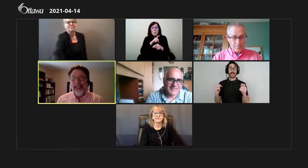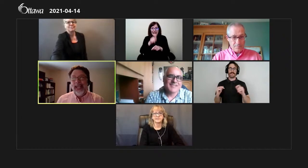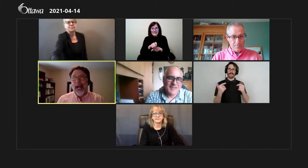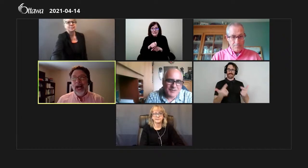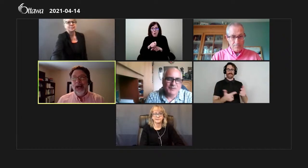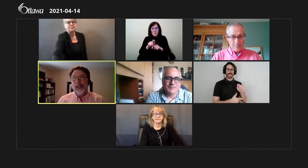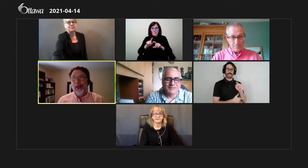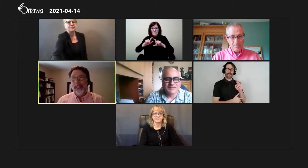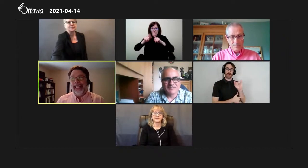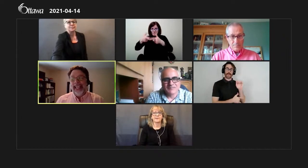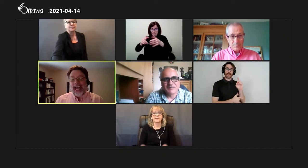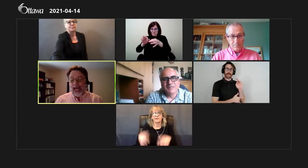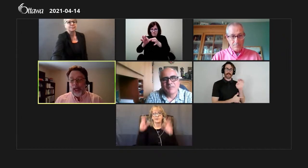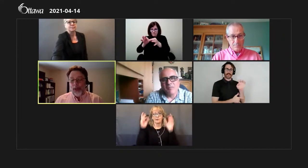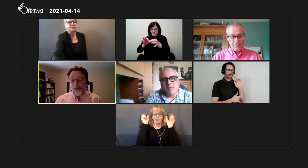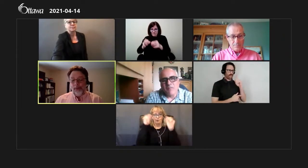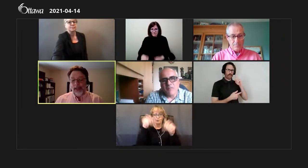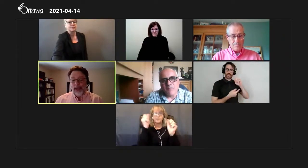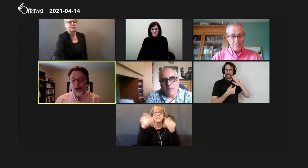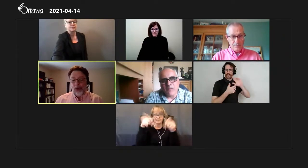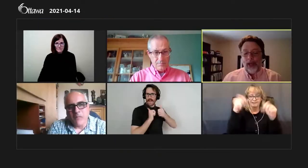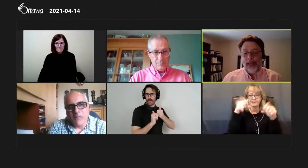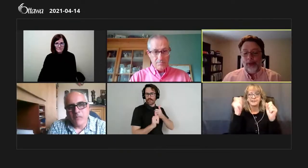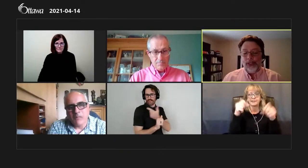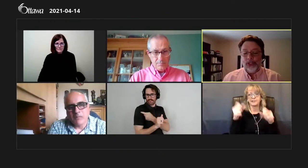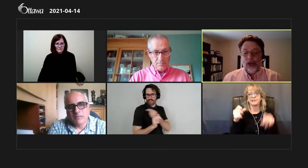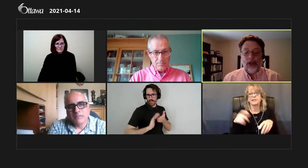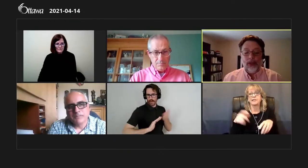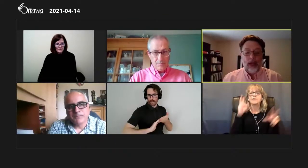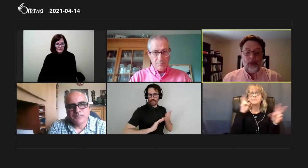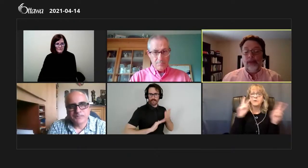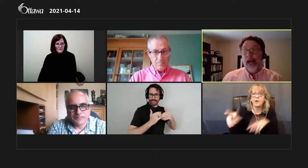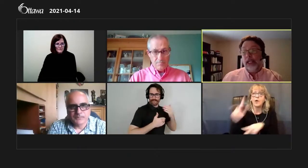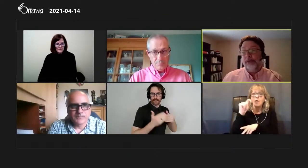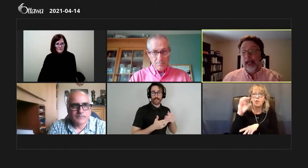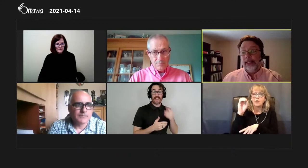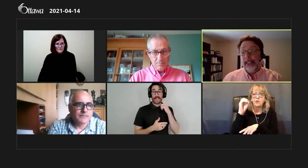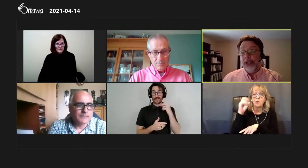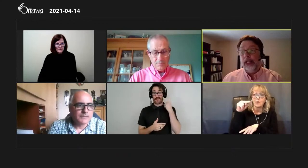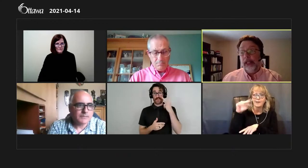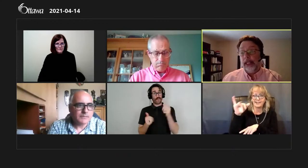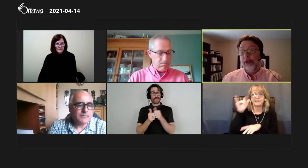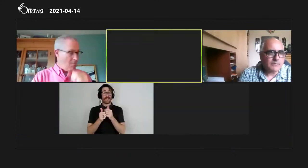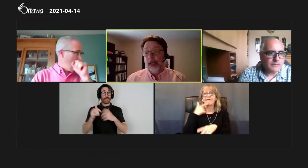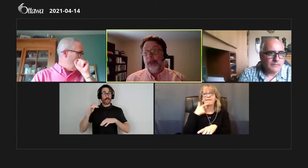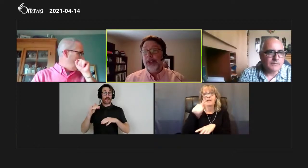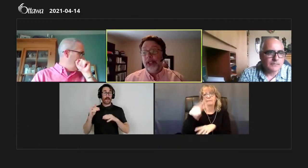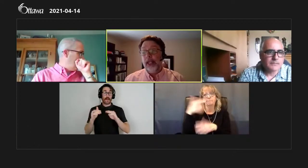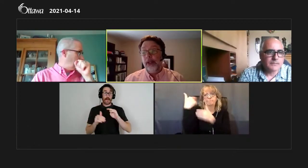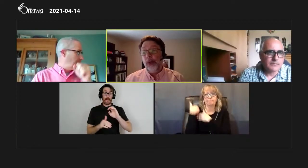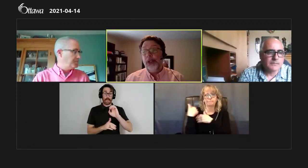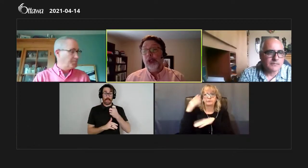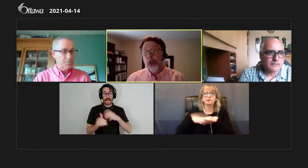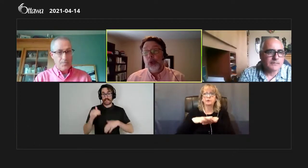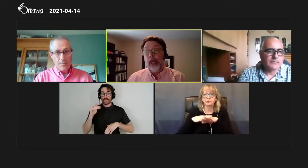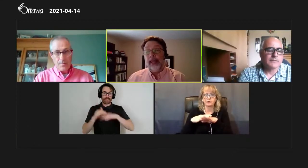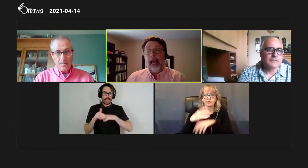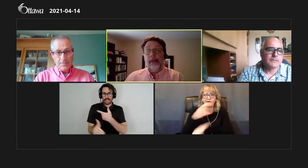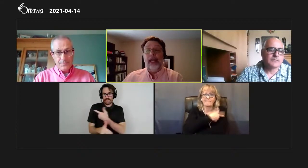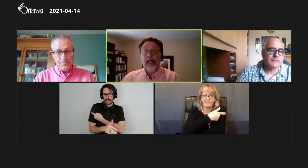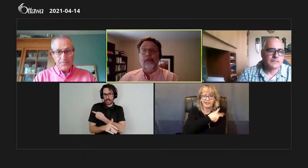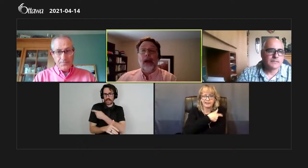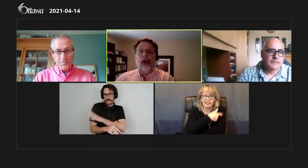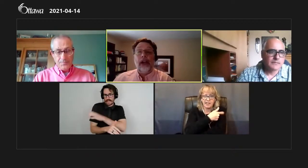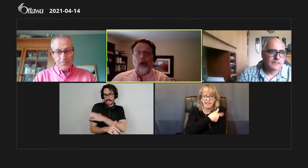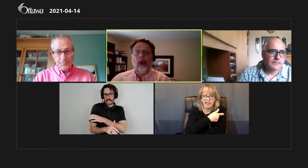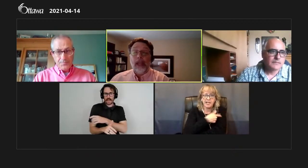here shortly. You know, I think we saw that with the max vaccination clinics, for example, in the city, that we knew that that may